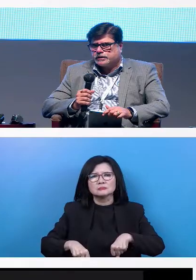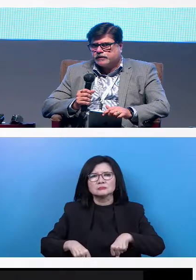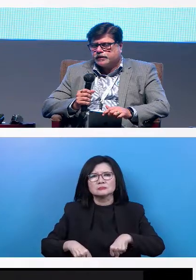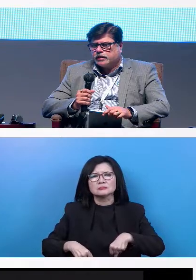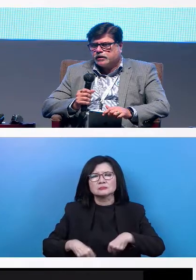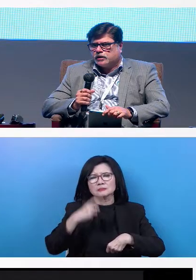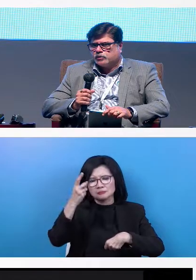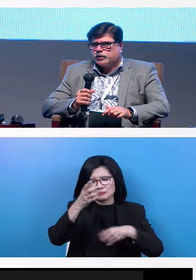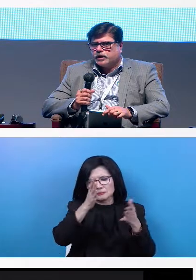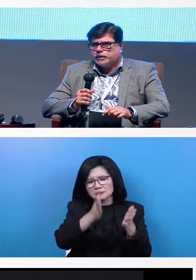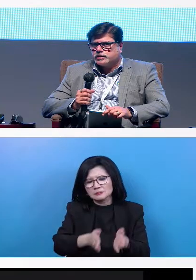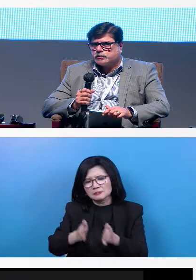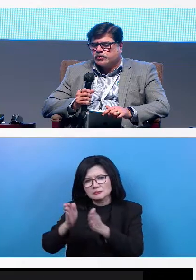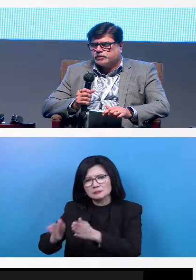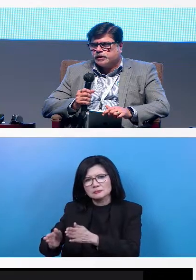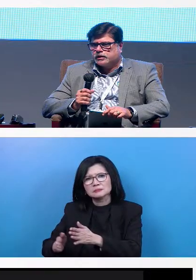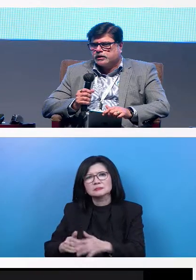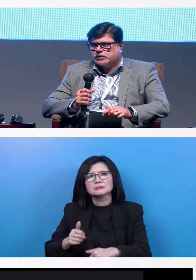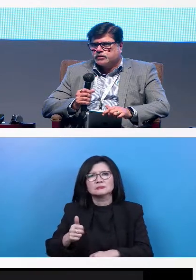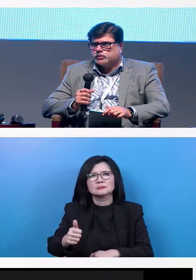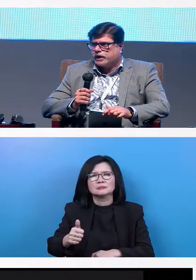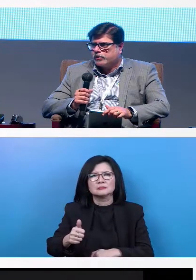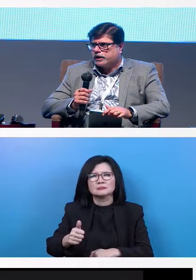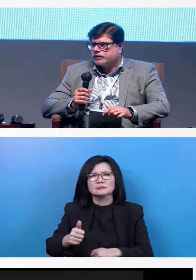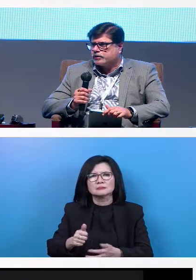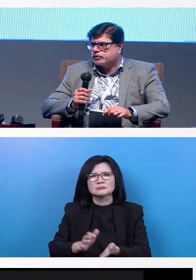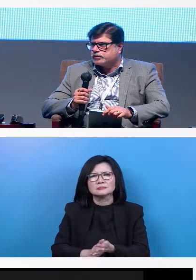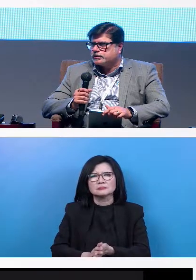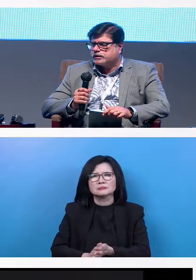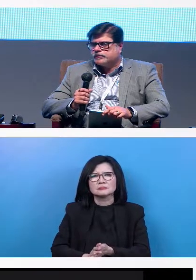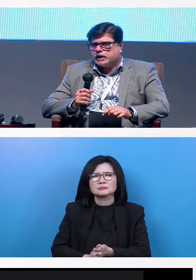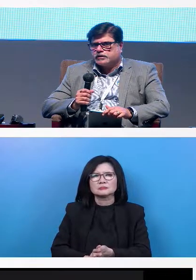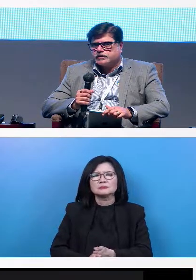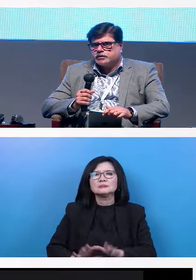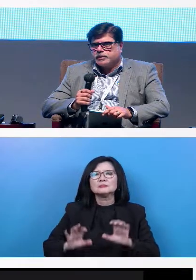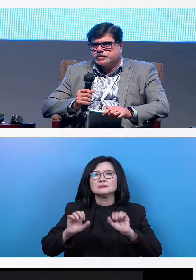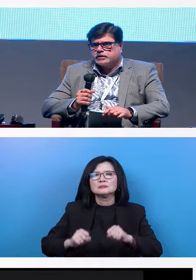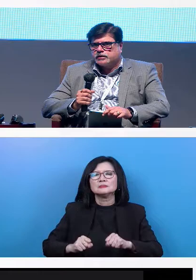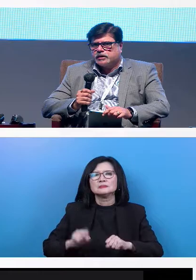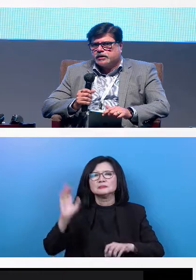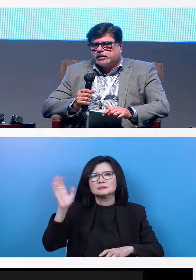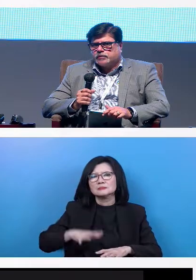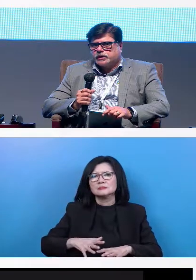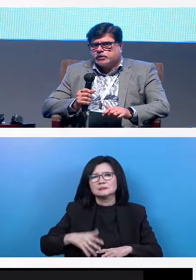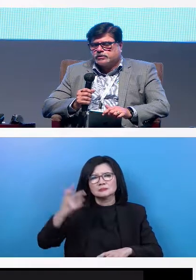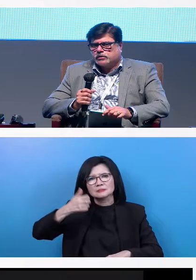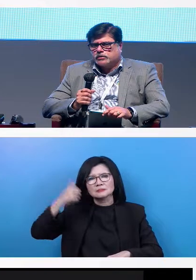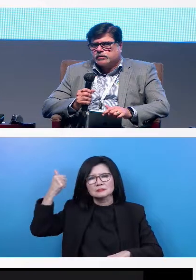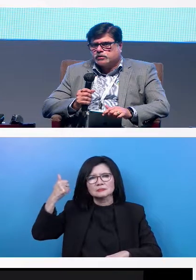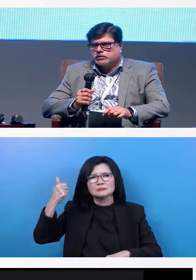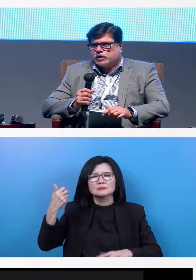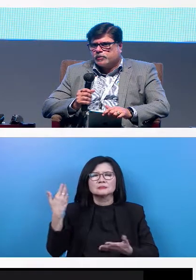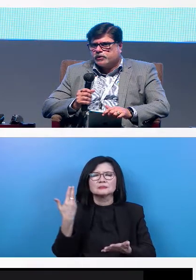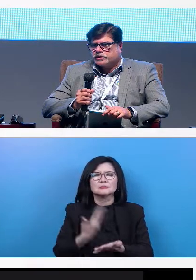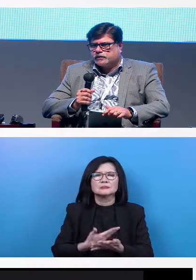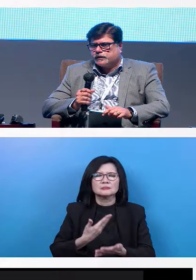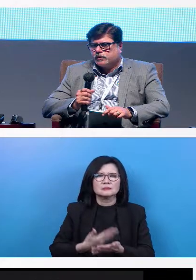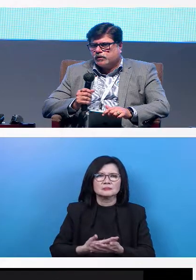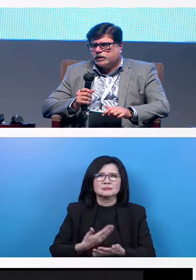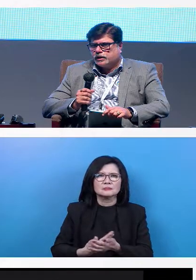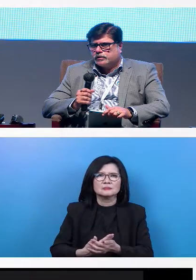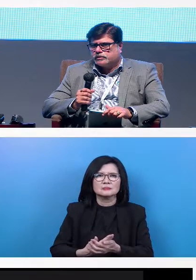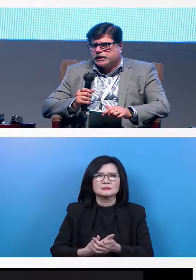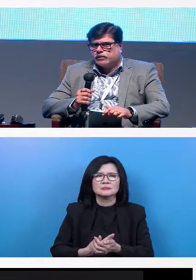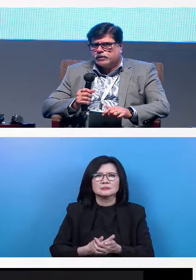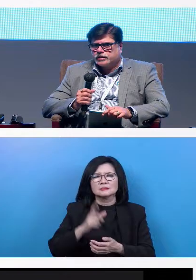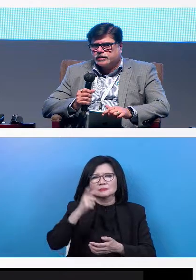in place, that we are doing our best possible through regulatory tools, as I just mentioned, but also close collaboration with